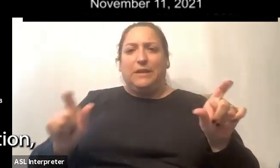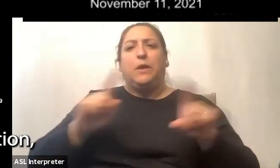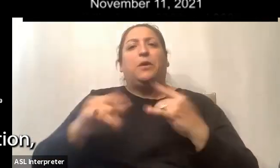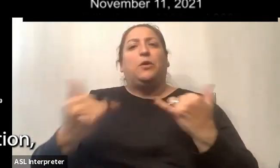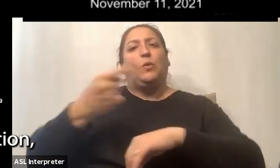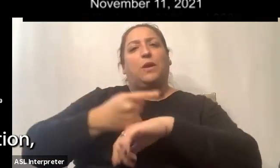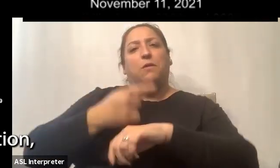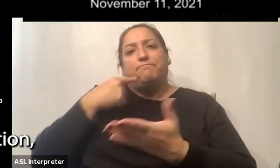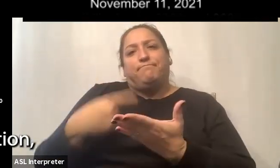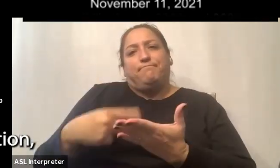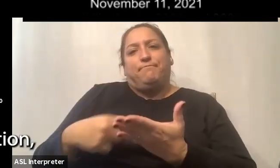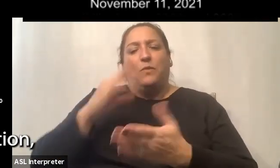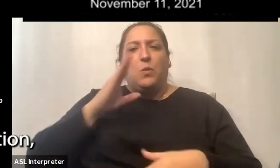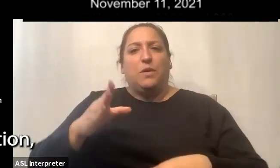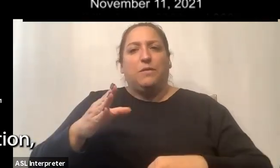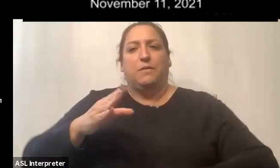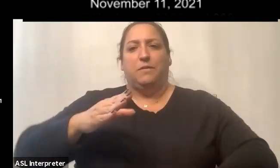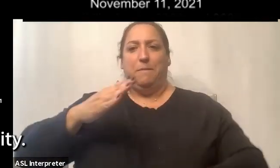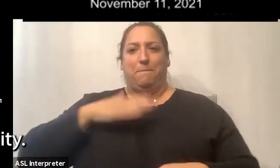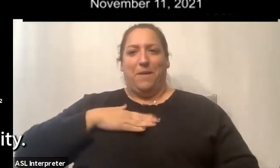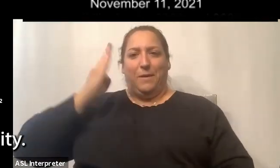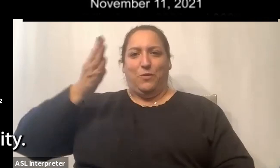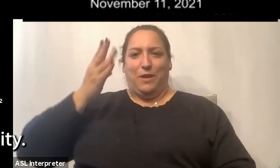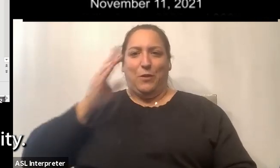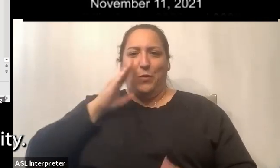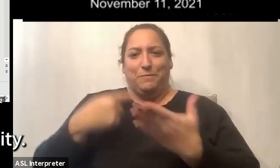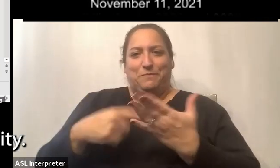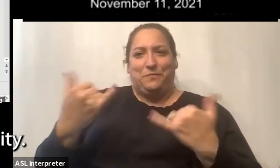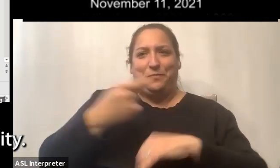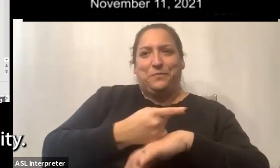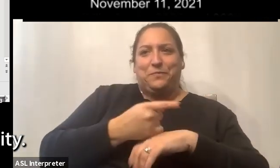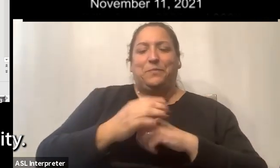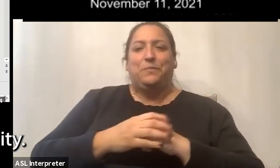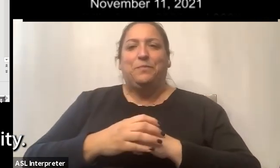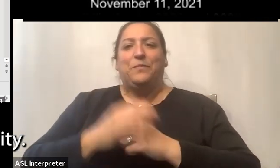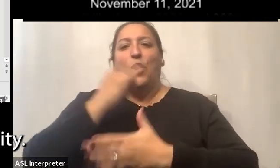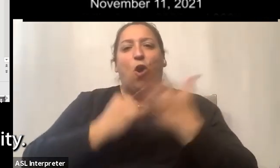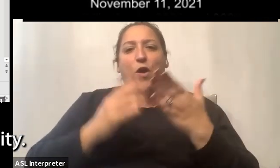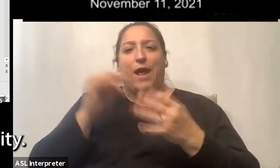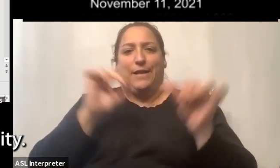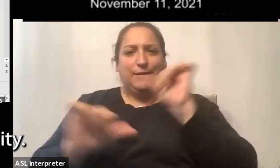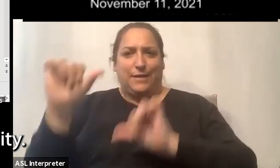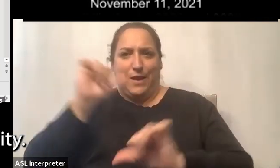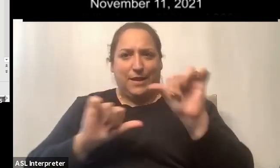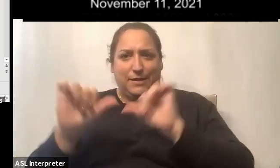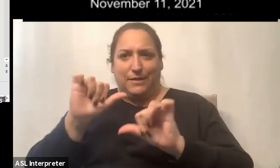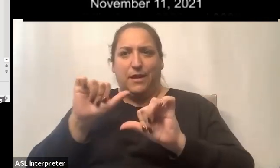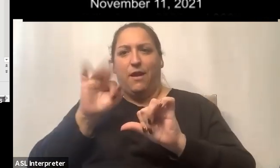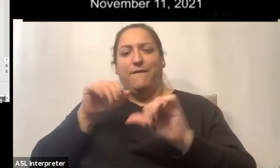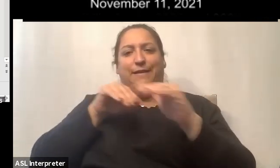about my presentation, which is art and science of